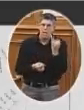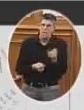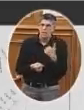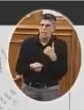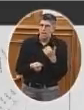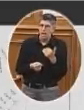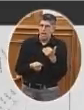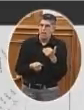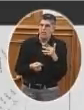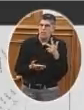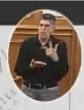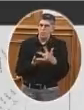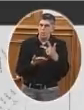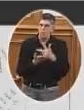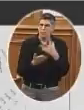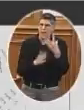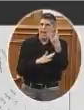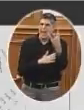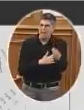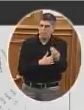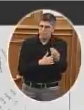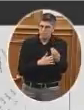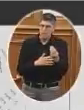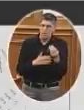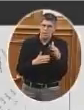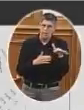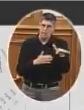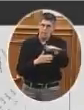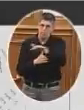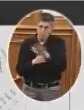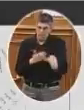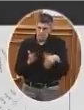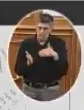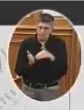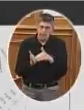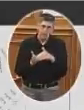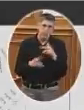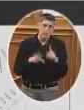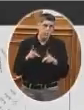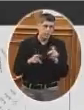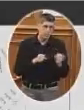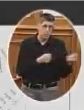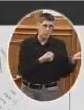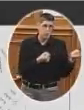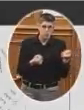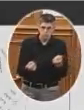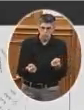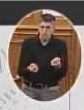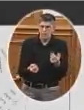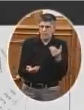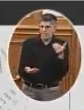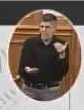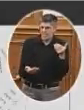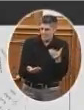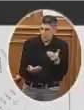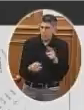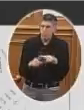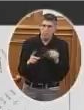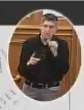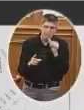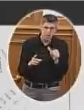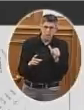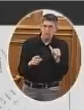sort of outside the main area of the waterfront and downtown, where people who need to drive can come pretty close to everything without being caught up